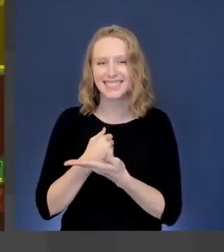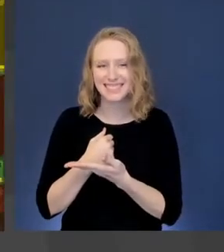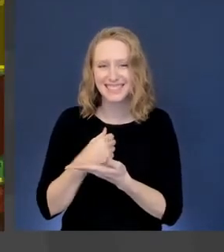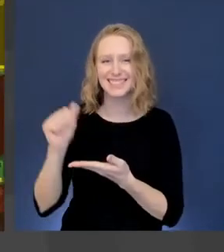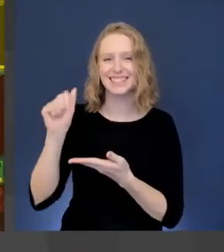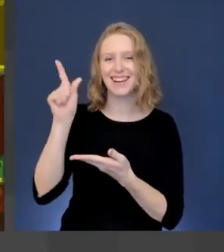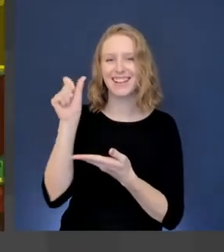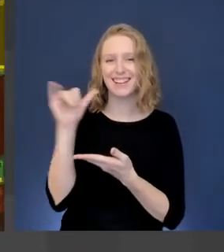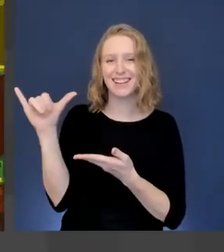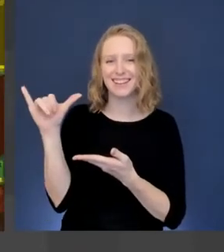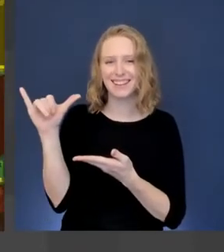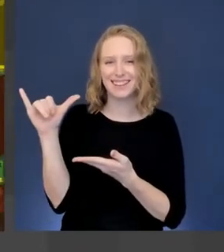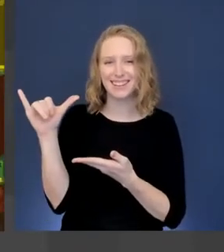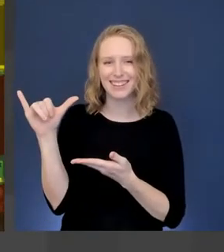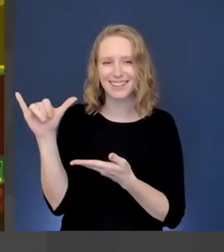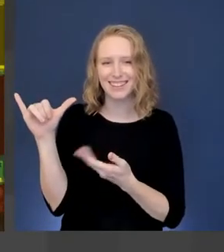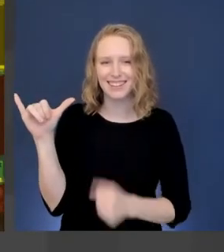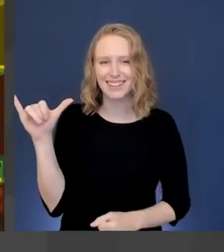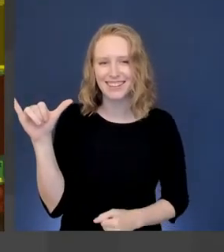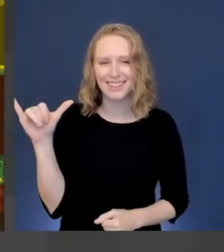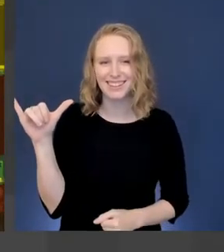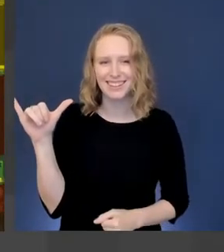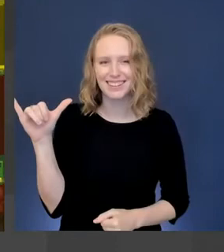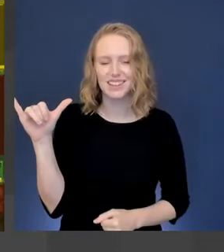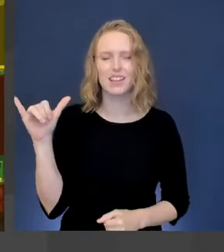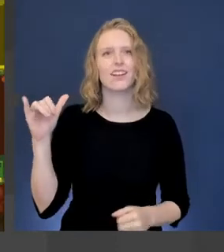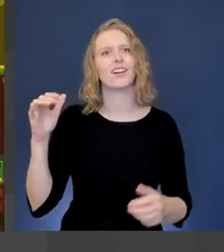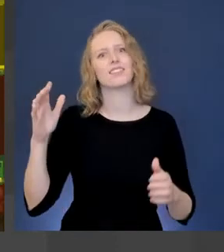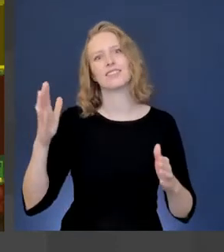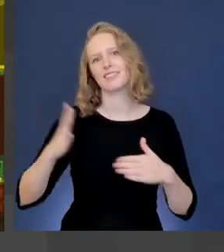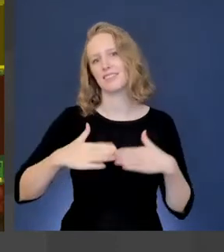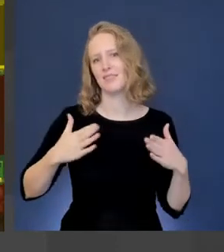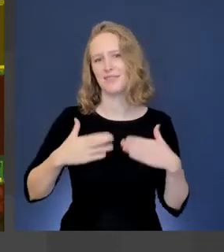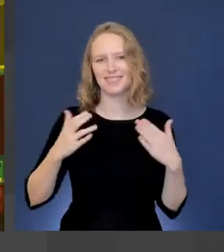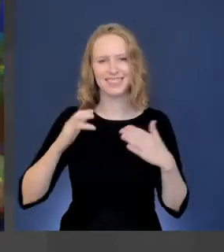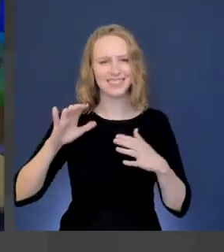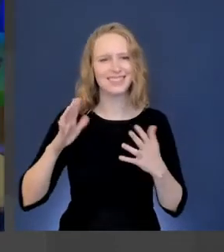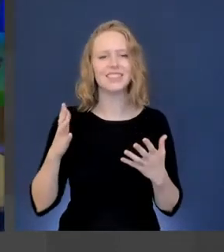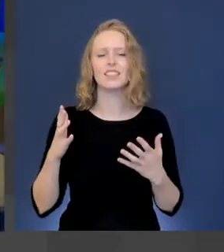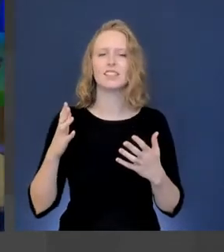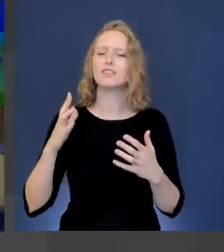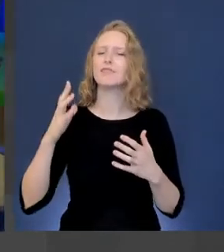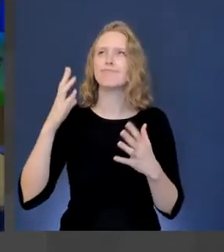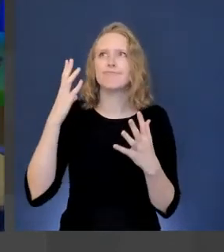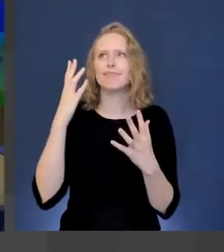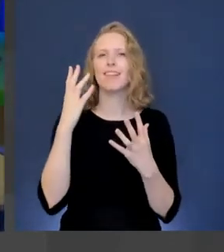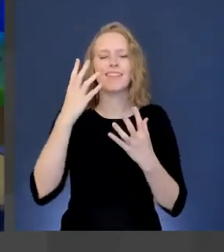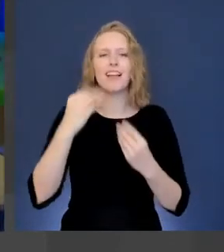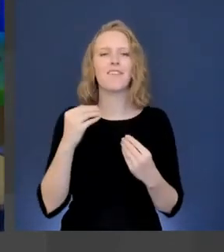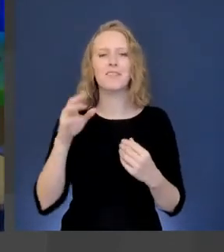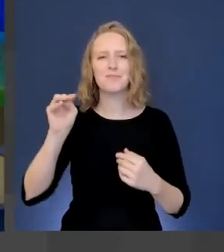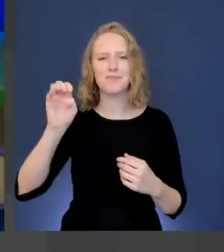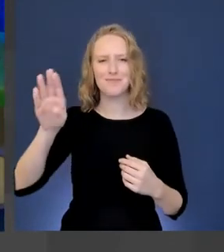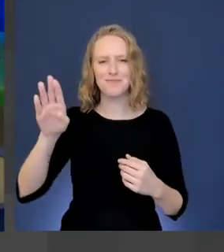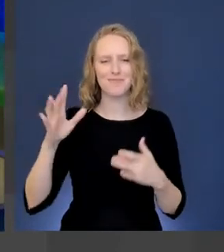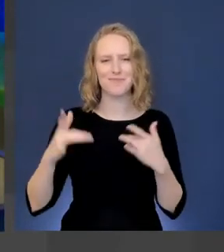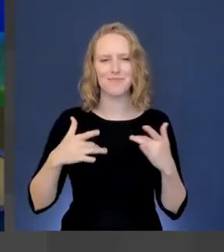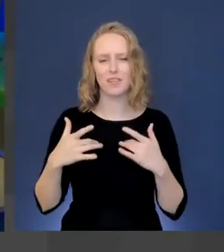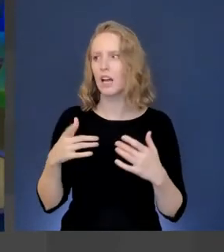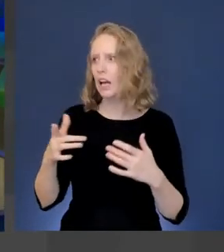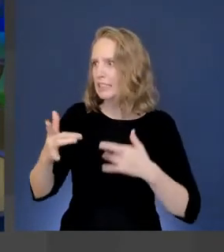Wow! Yes, I'm super happy about that. It's a lovely, lovely mob. That is so exciting. So